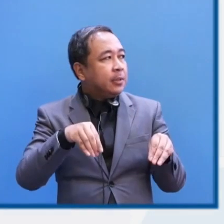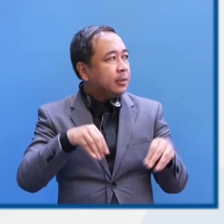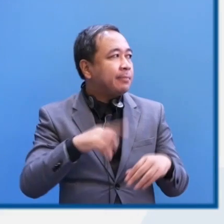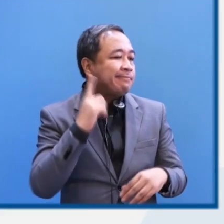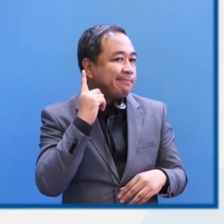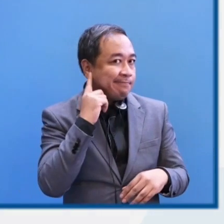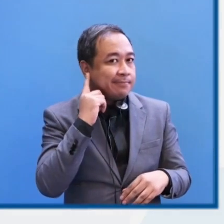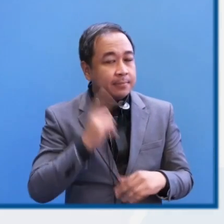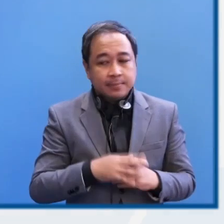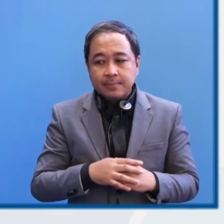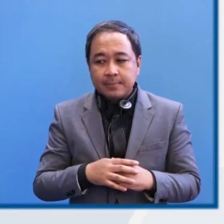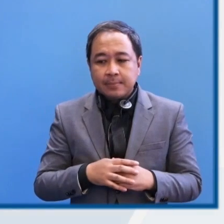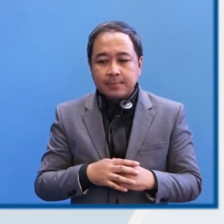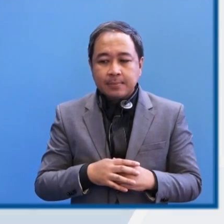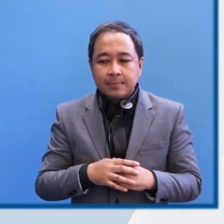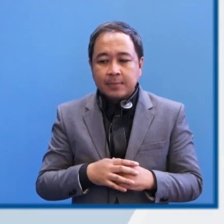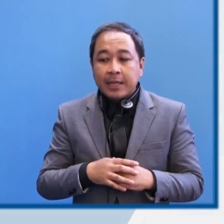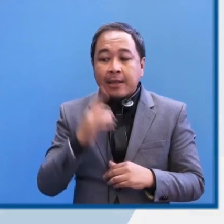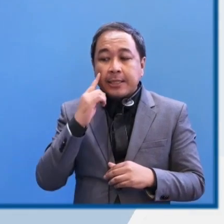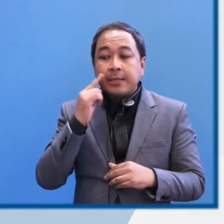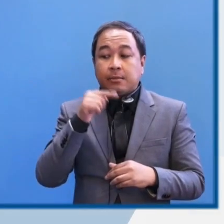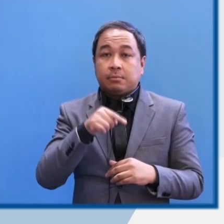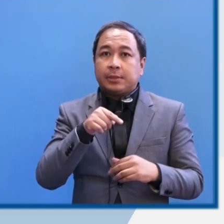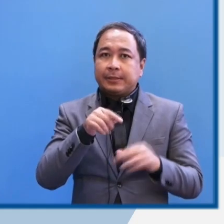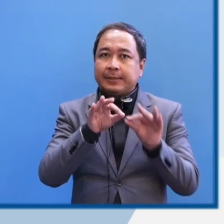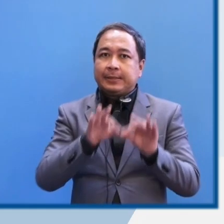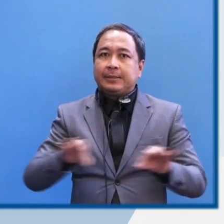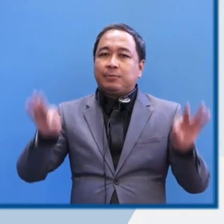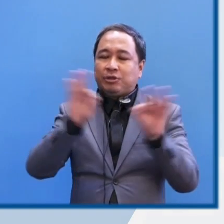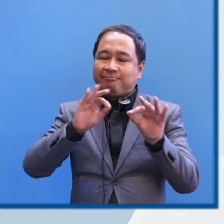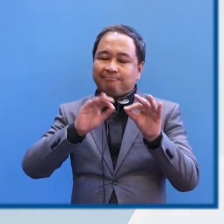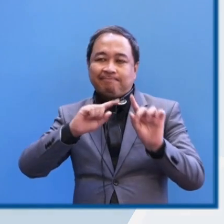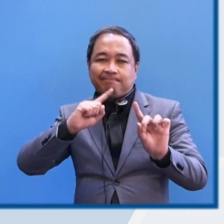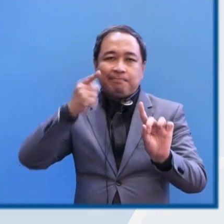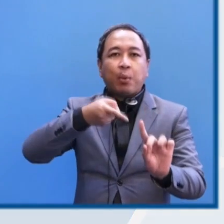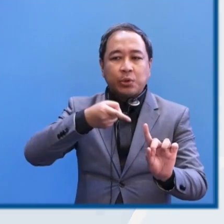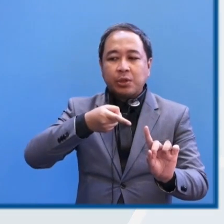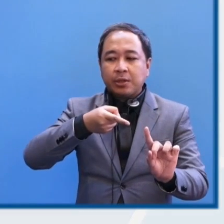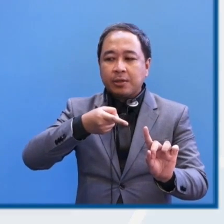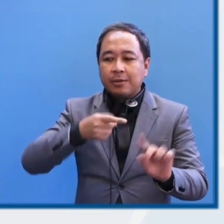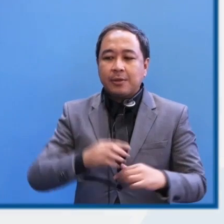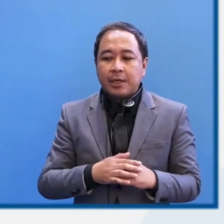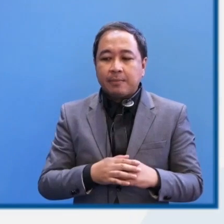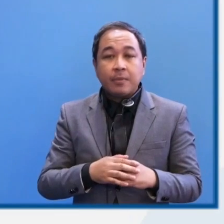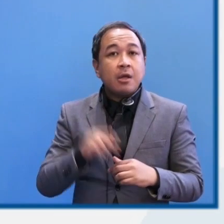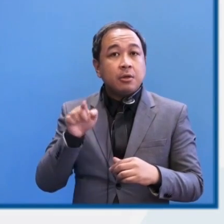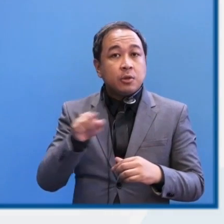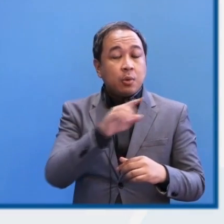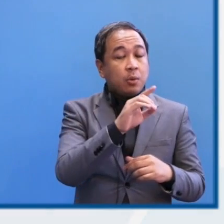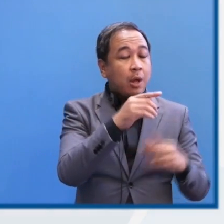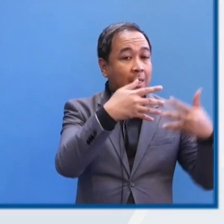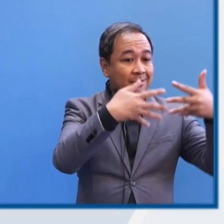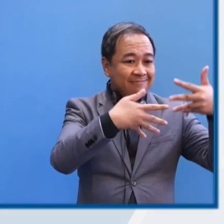fully happen. There's a stepwise approach. Sorry. A stepwise approach,